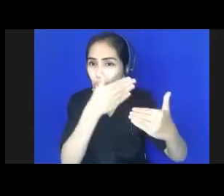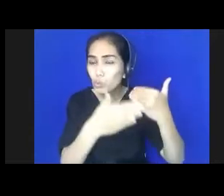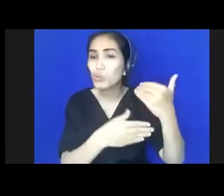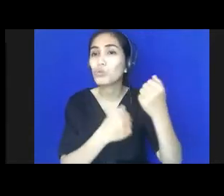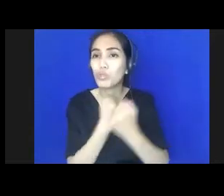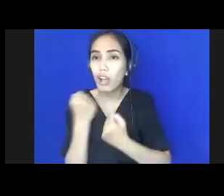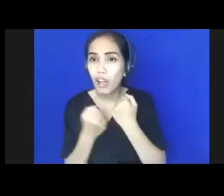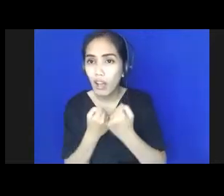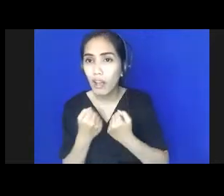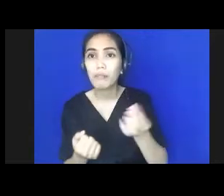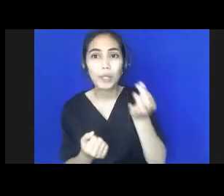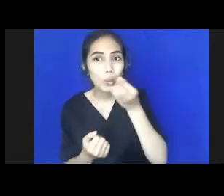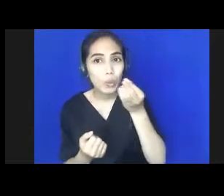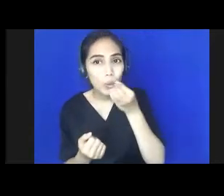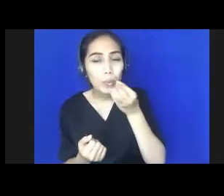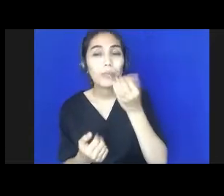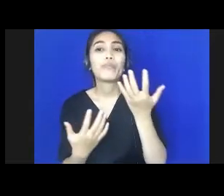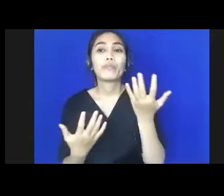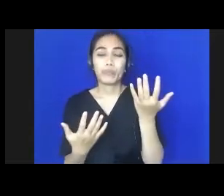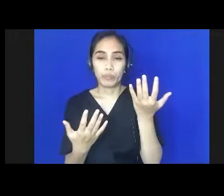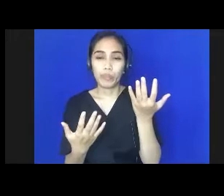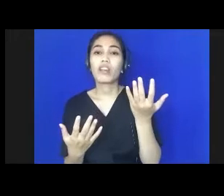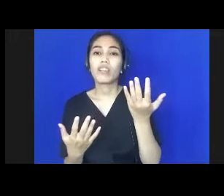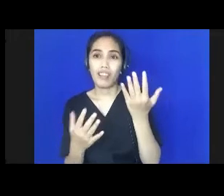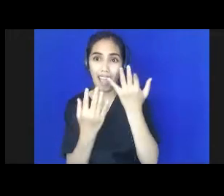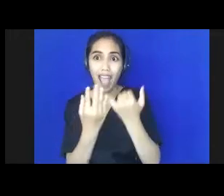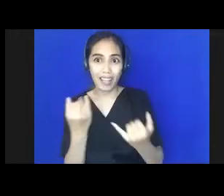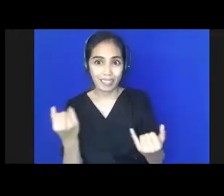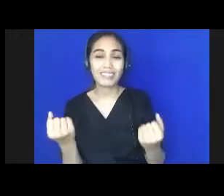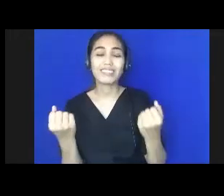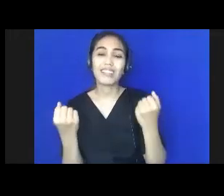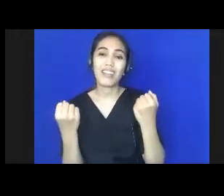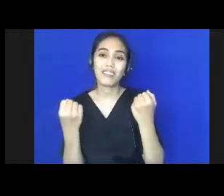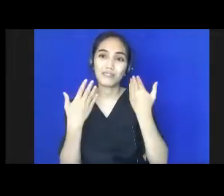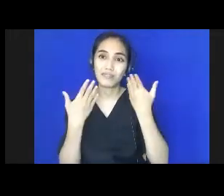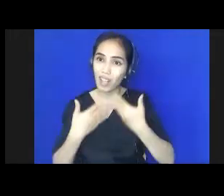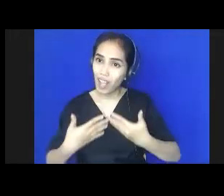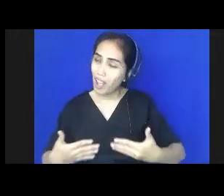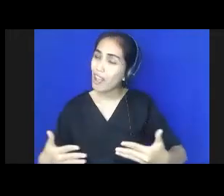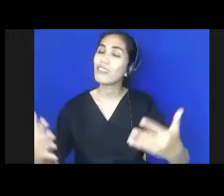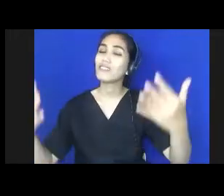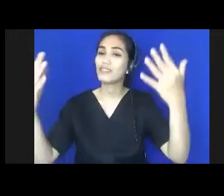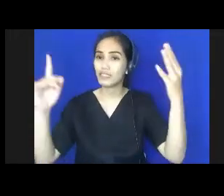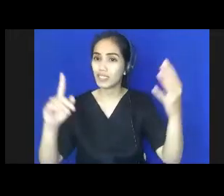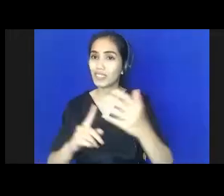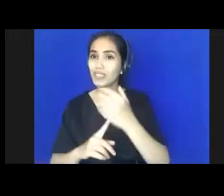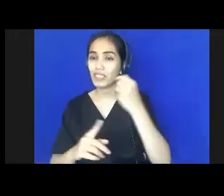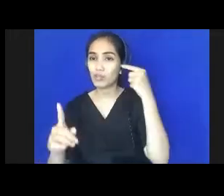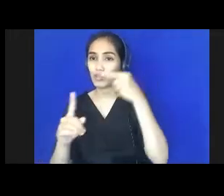That they reached a goal. That was success. So they succeeded in reaching